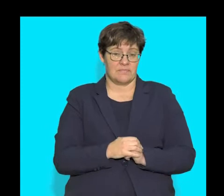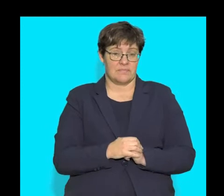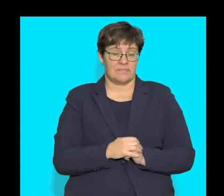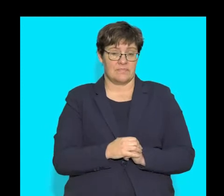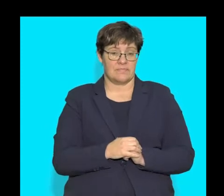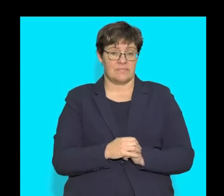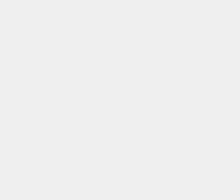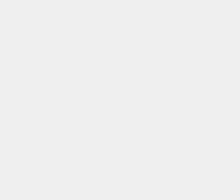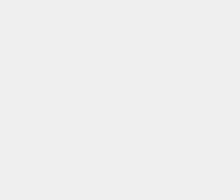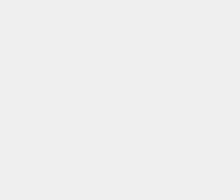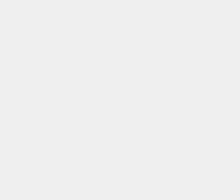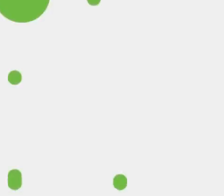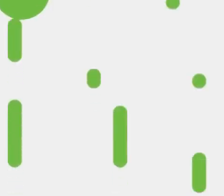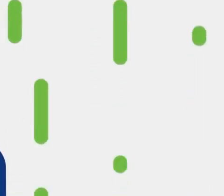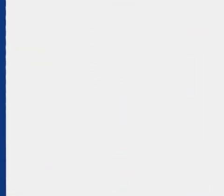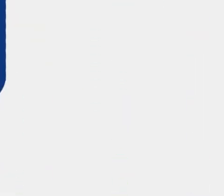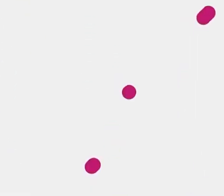homeostasis.